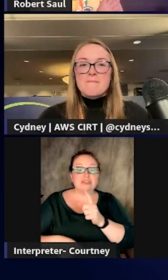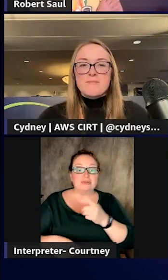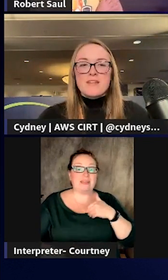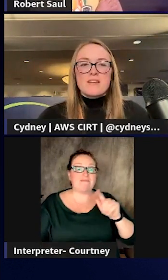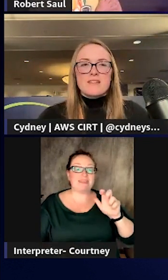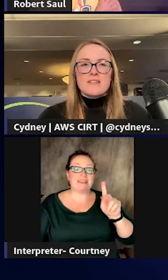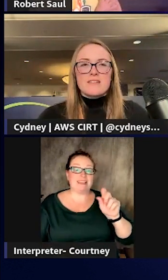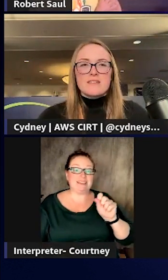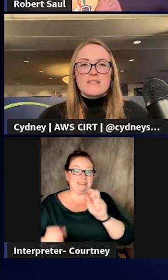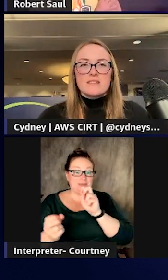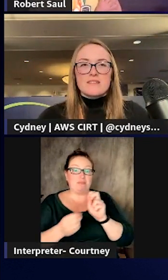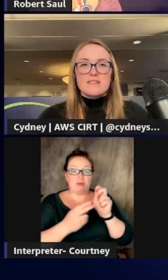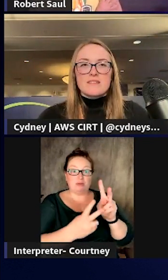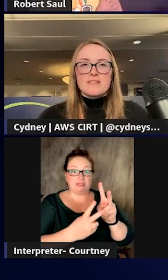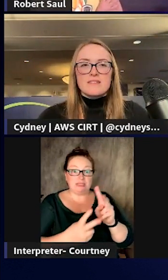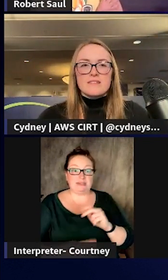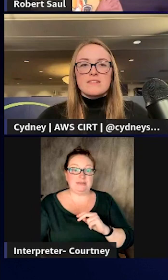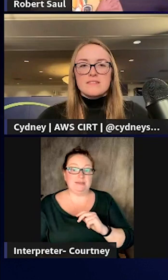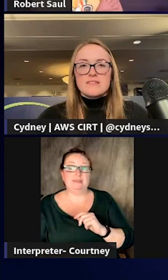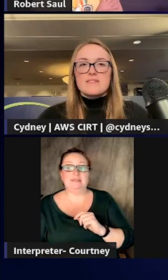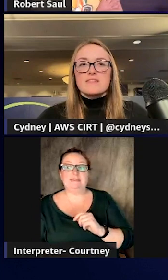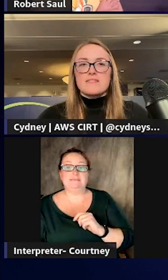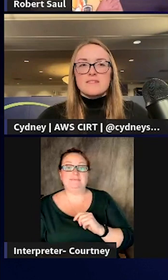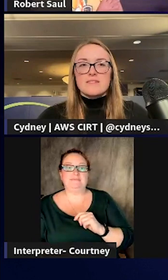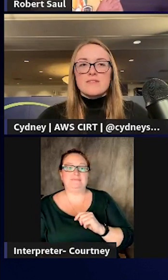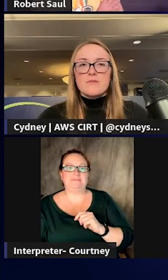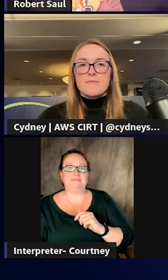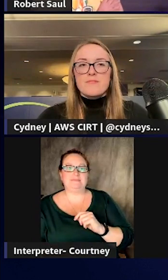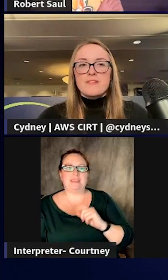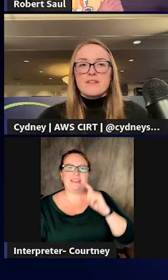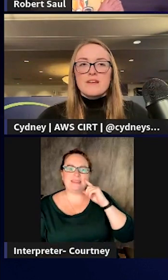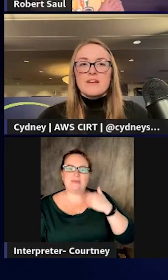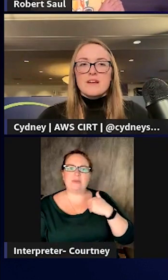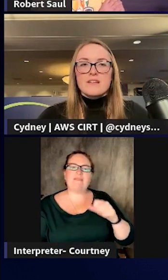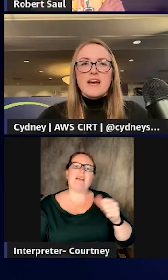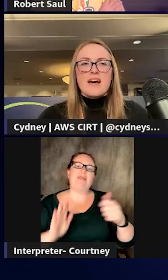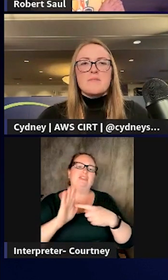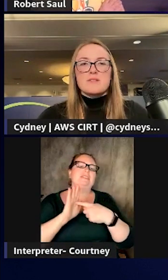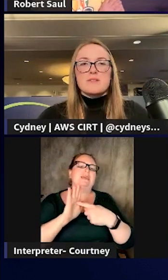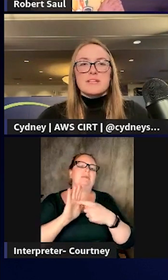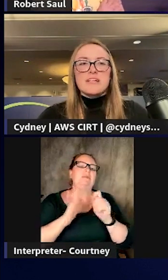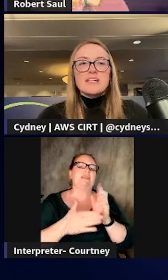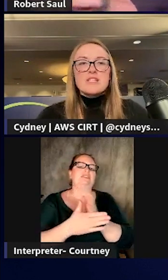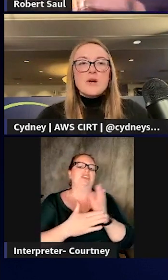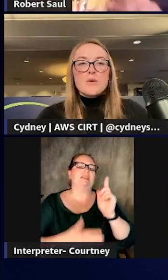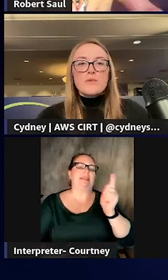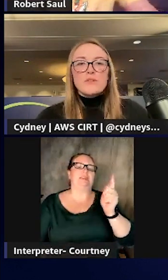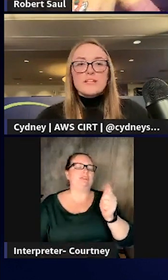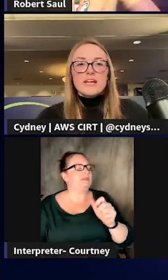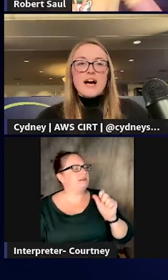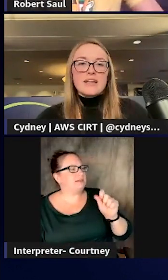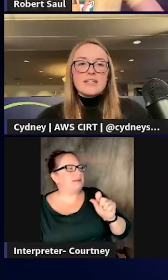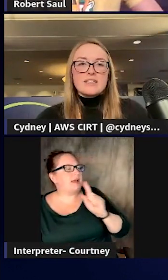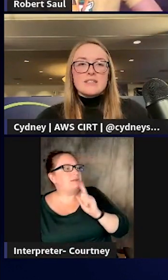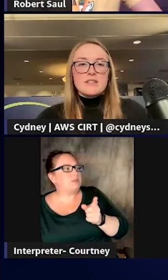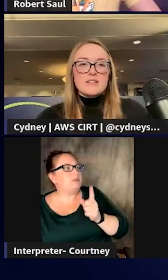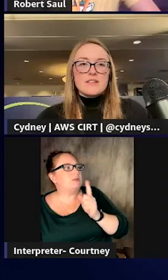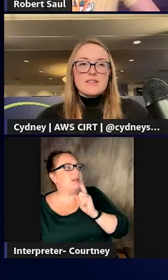somewhere. I think we've got some other demos we could share later. Yeah, absolutely. So really,